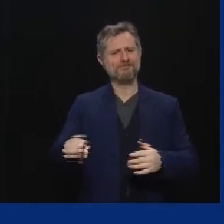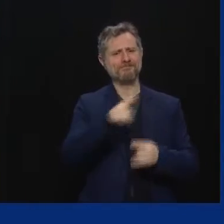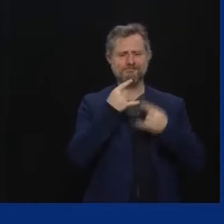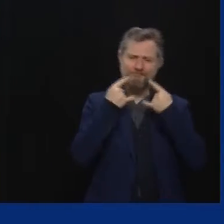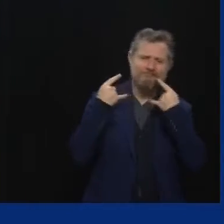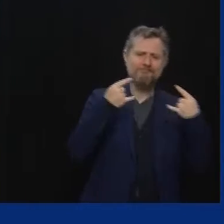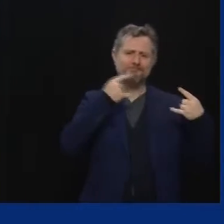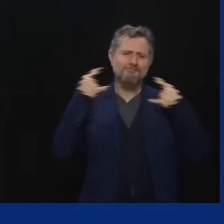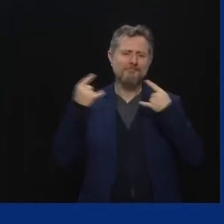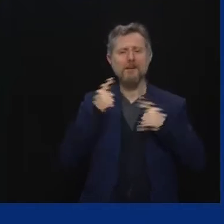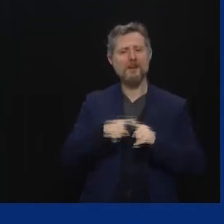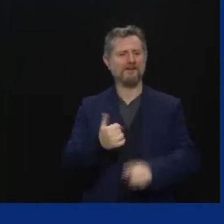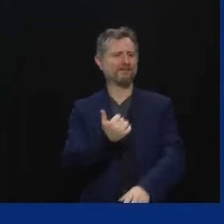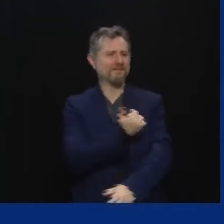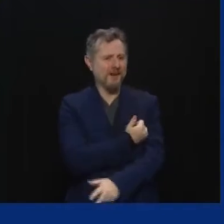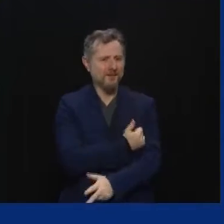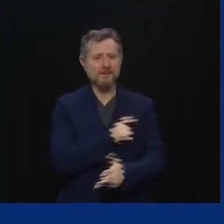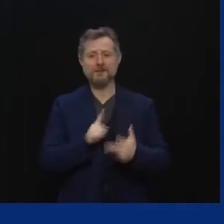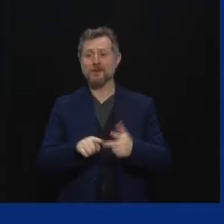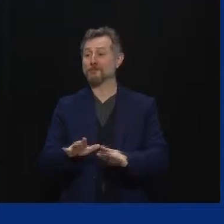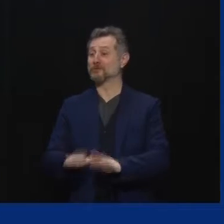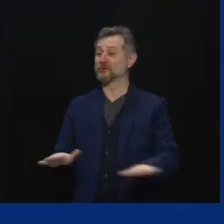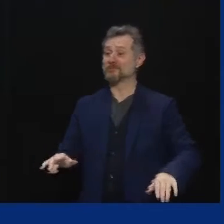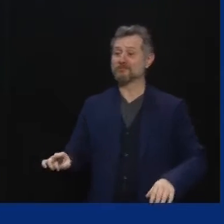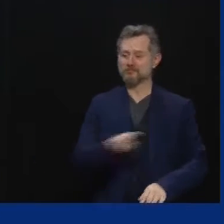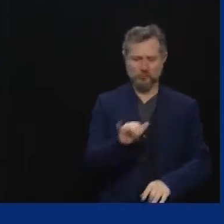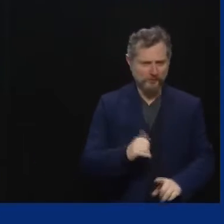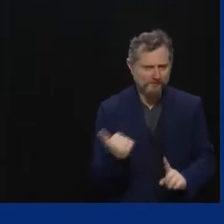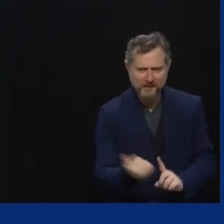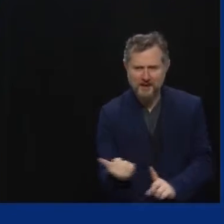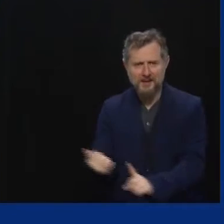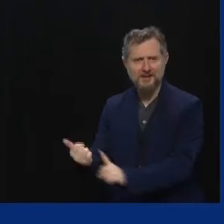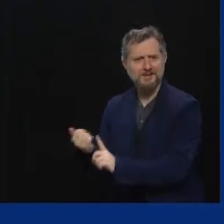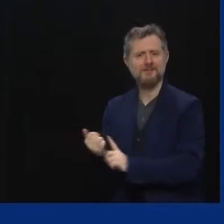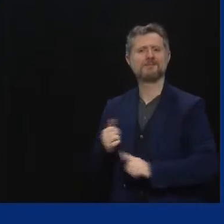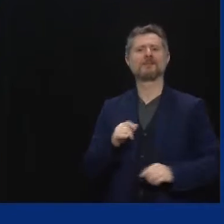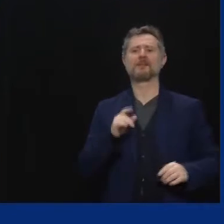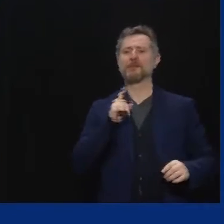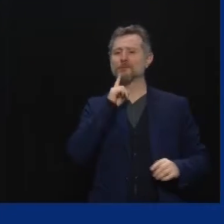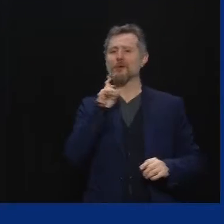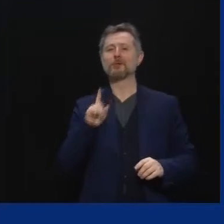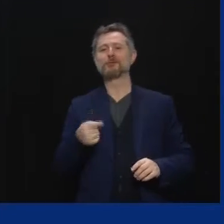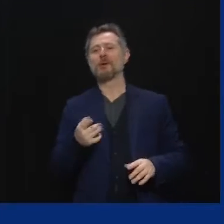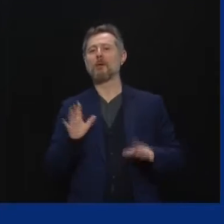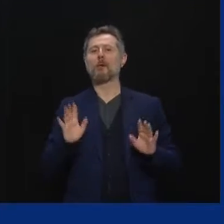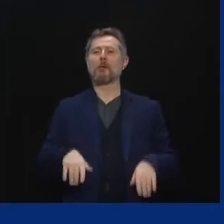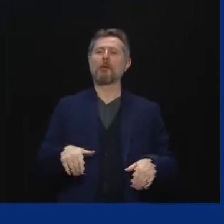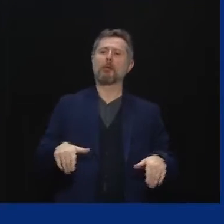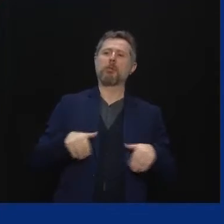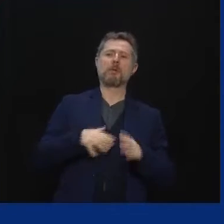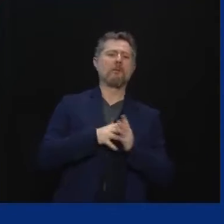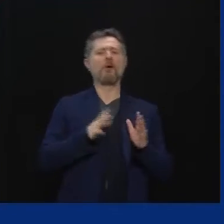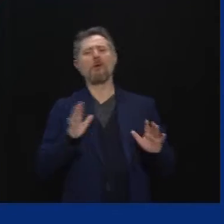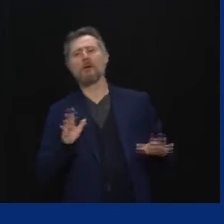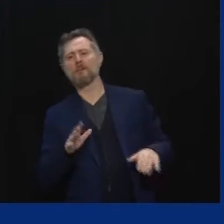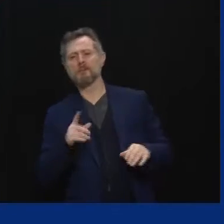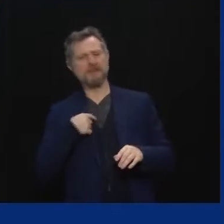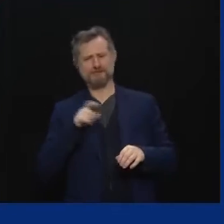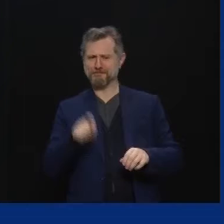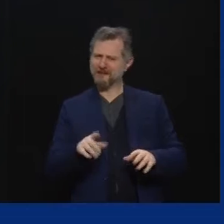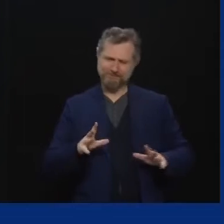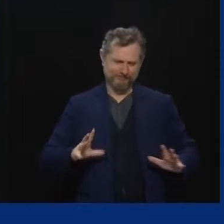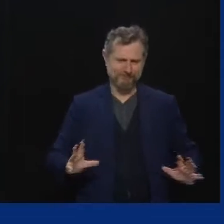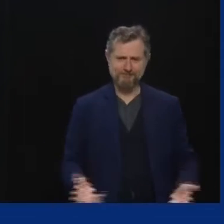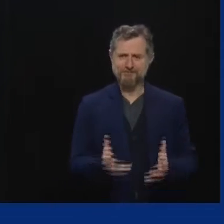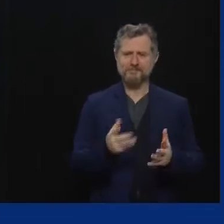children vaccinated. And we're not defenseless. We are not defenseless against this variant. And I want everyone to know, to have the confidence